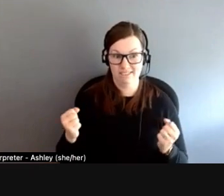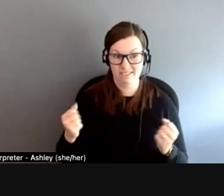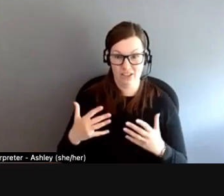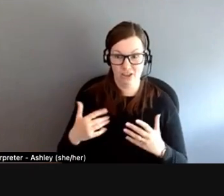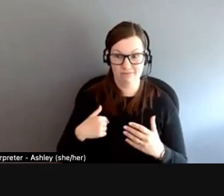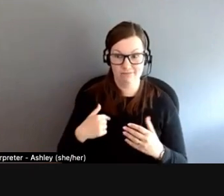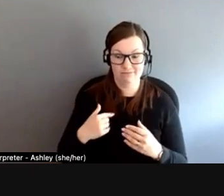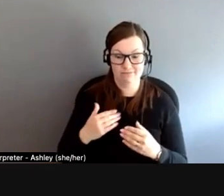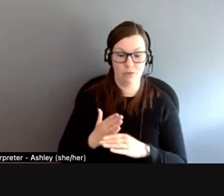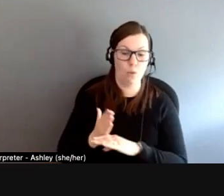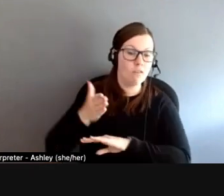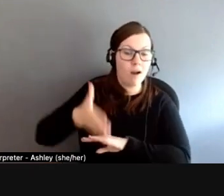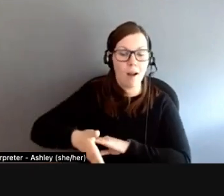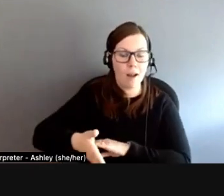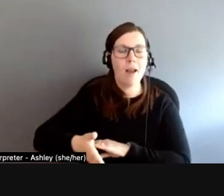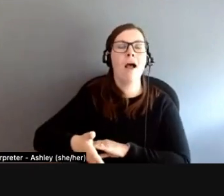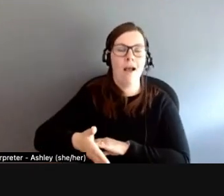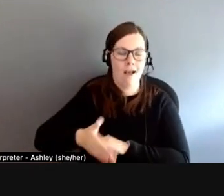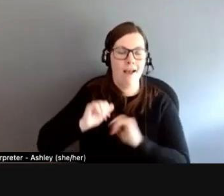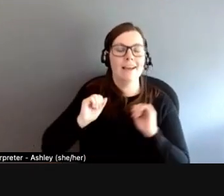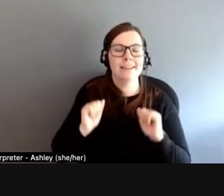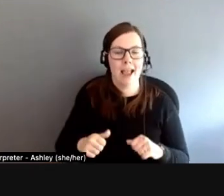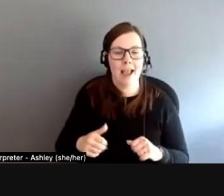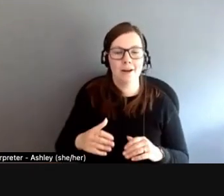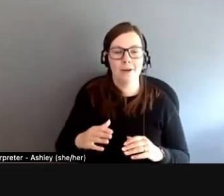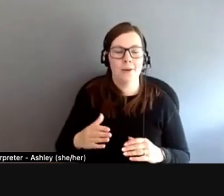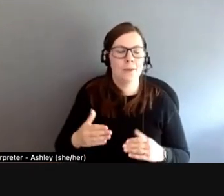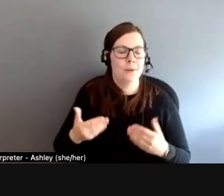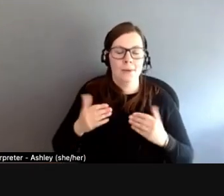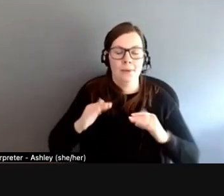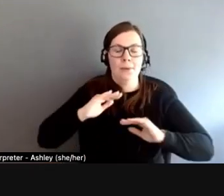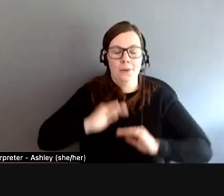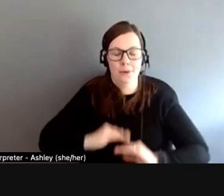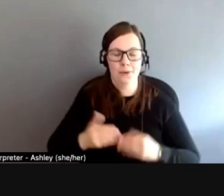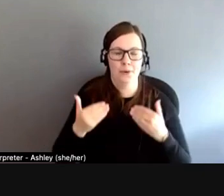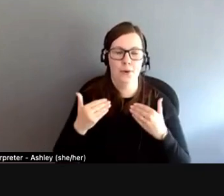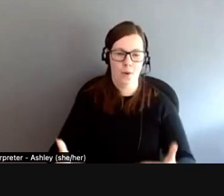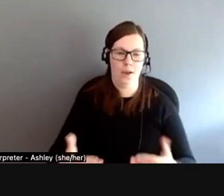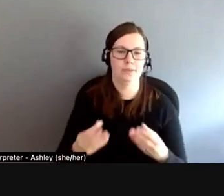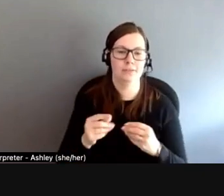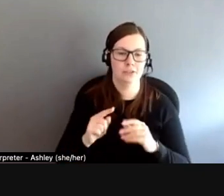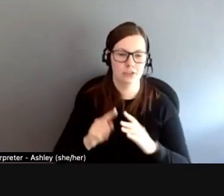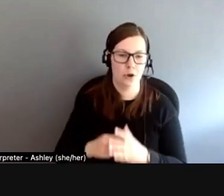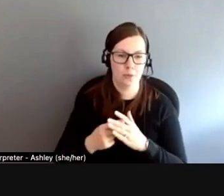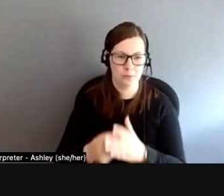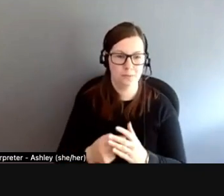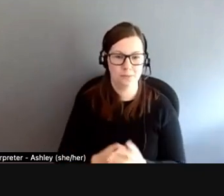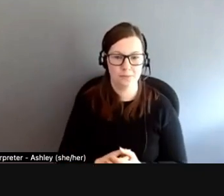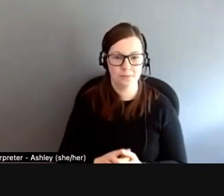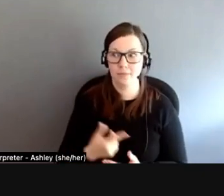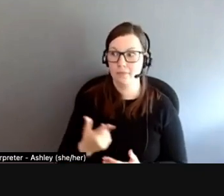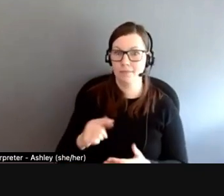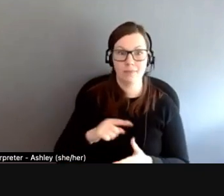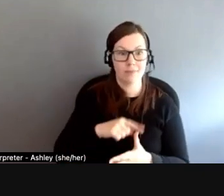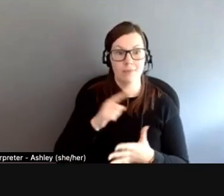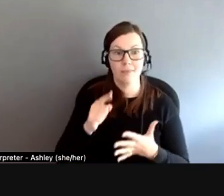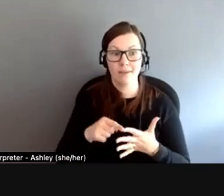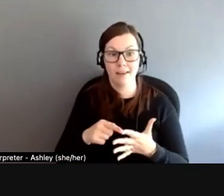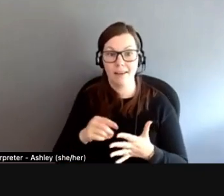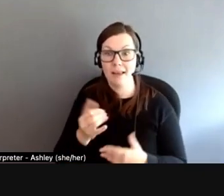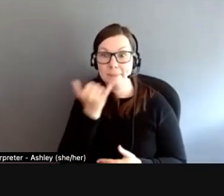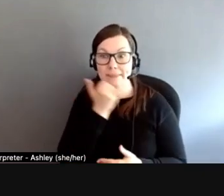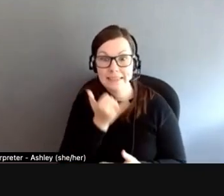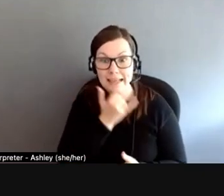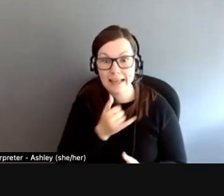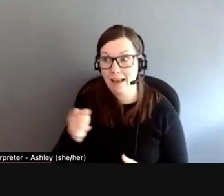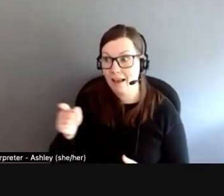Mistakes. I made a lot of mistakes. Hale mentioned about having to take down the TikTok.